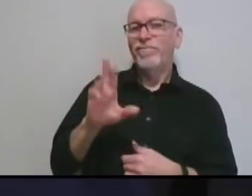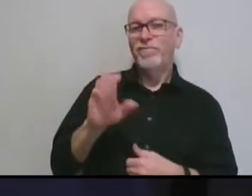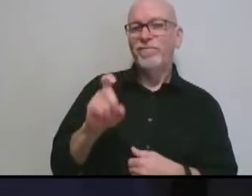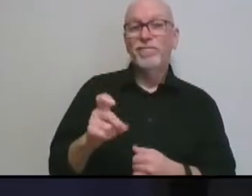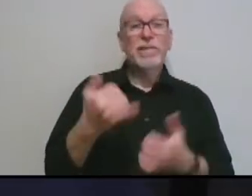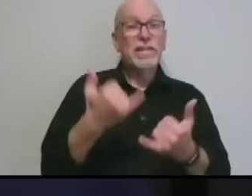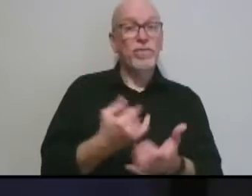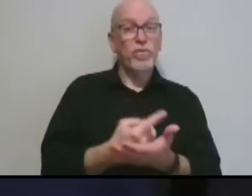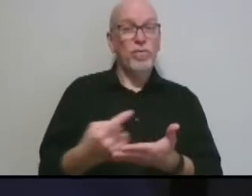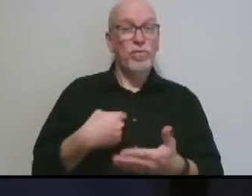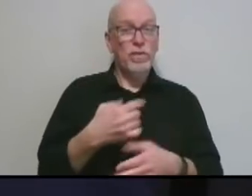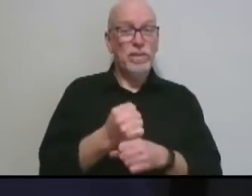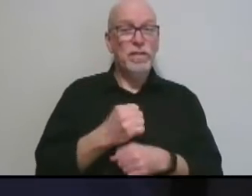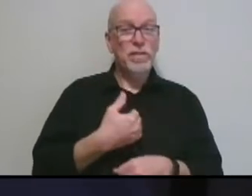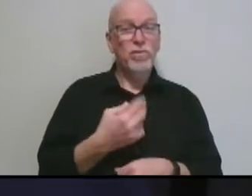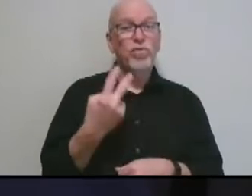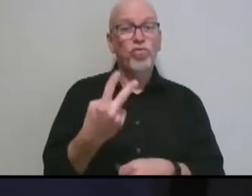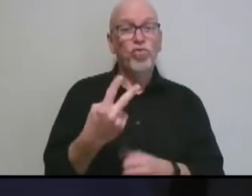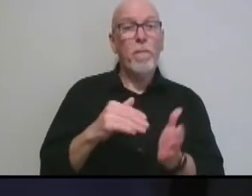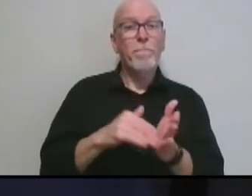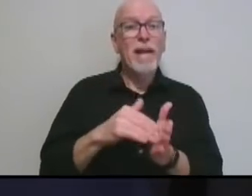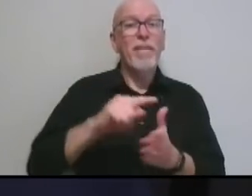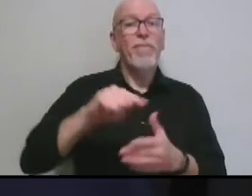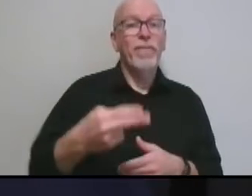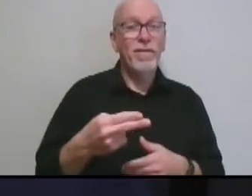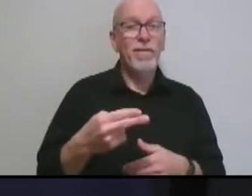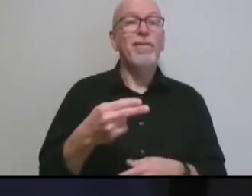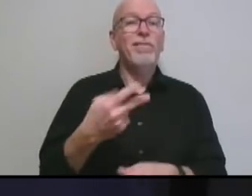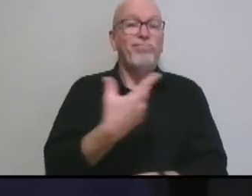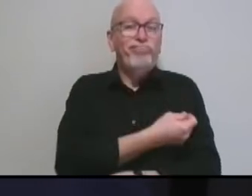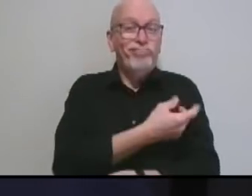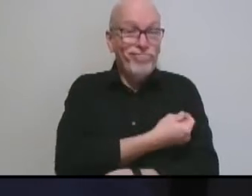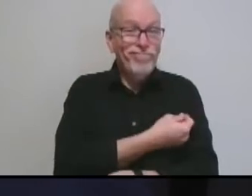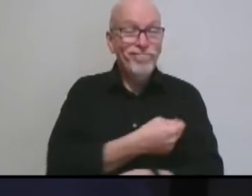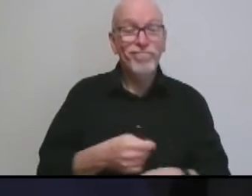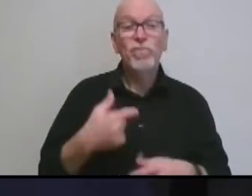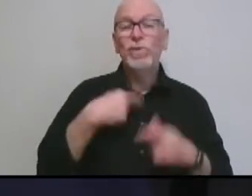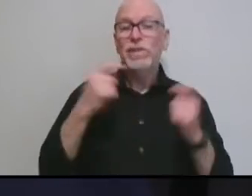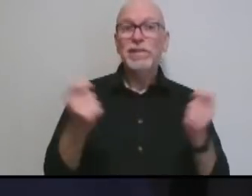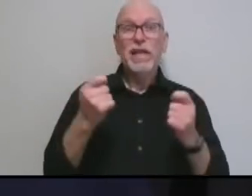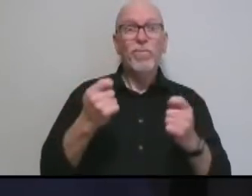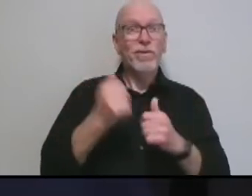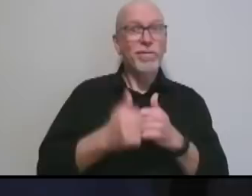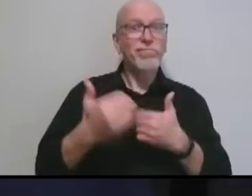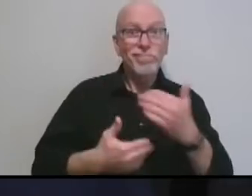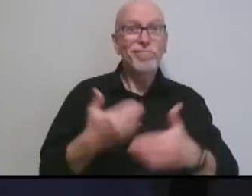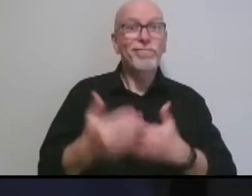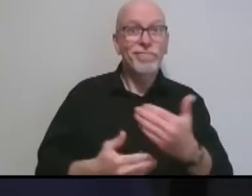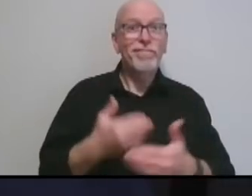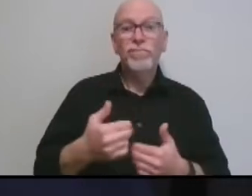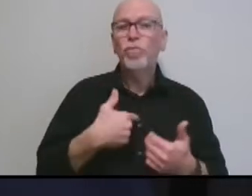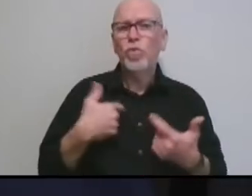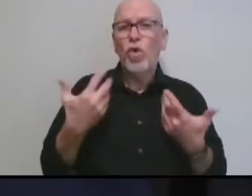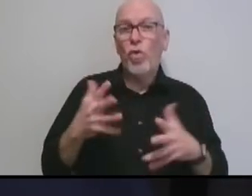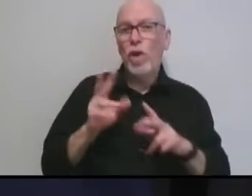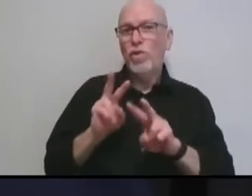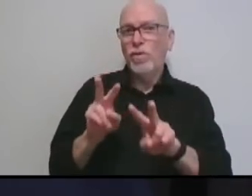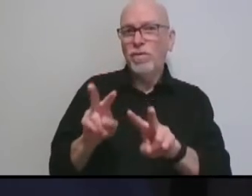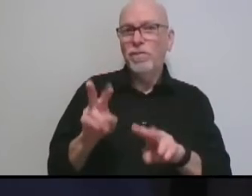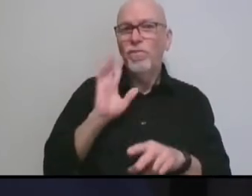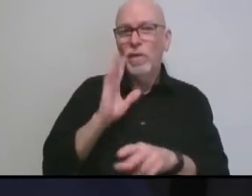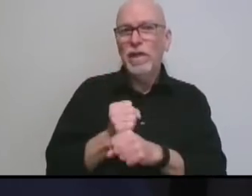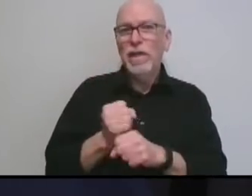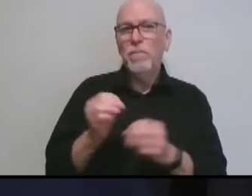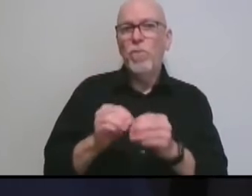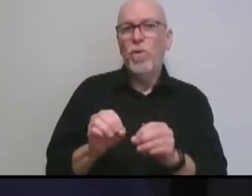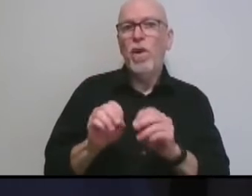we received our 2 millionth dose of vaccine. And as we celebrate these milestones, we are already looking ahead to additional